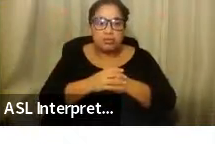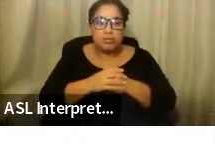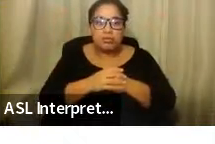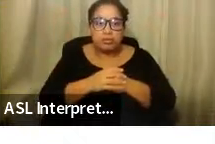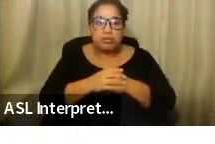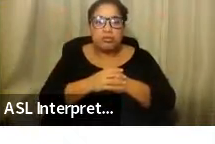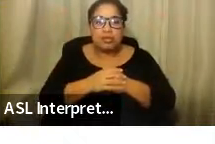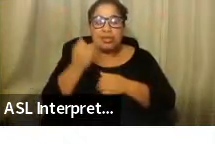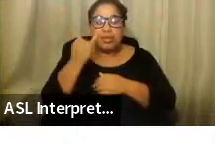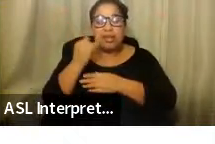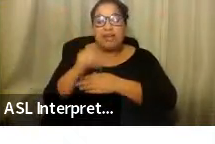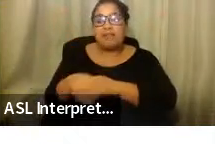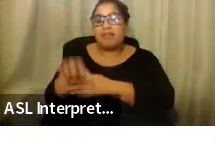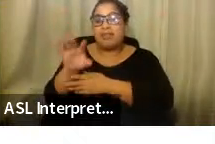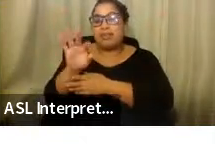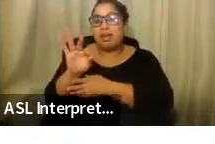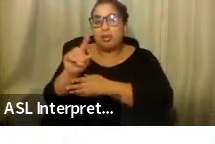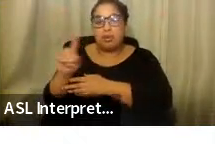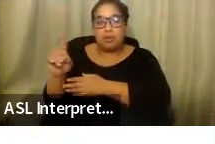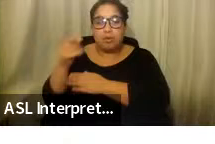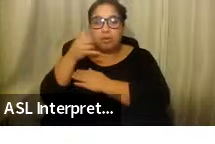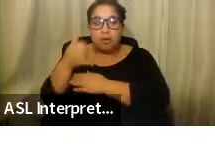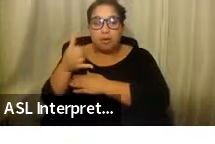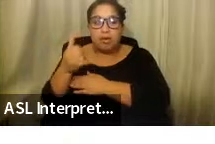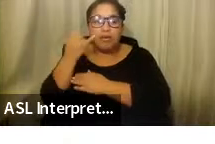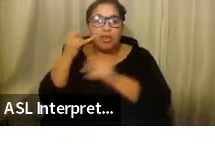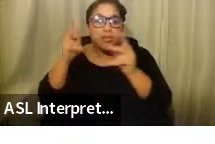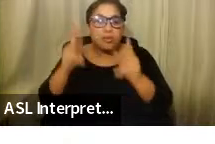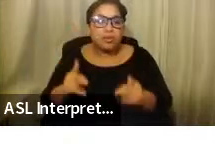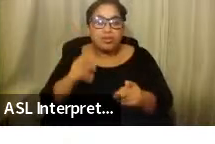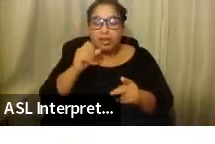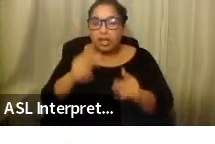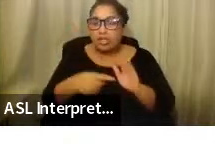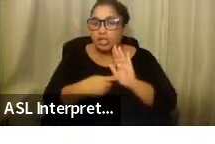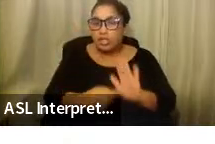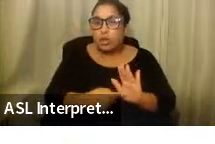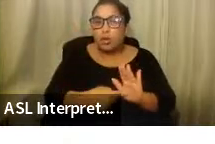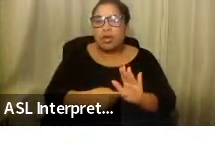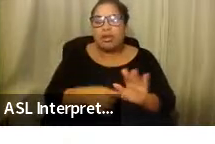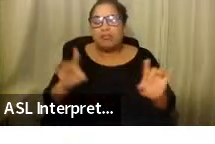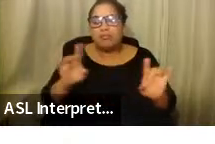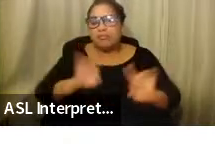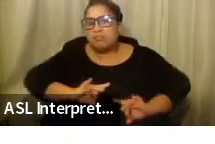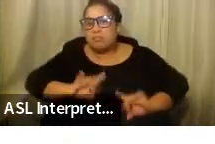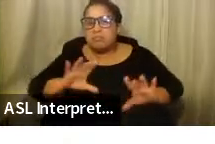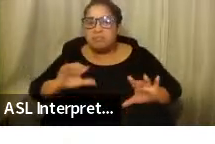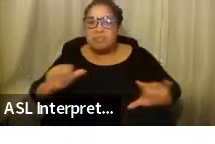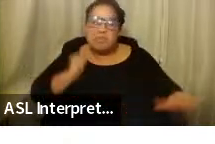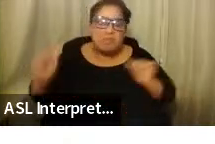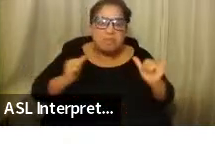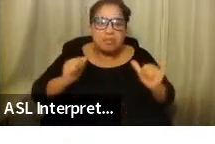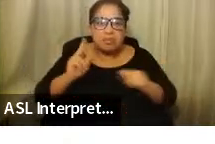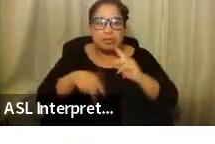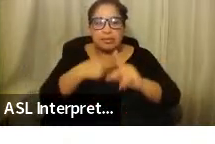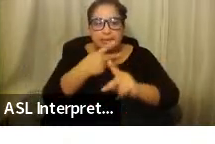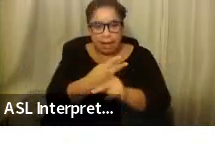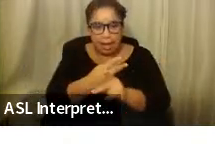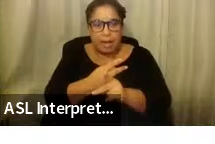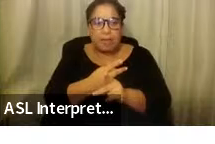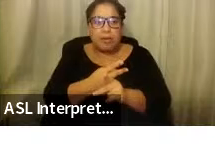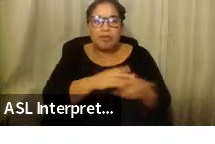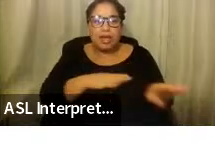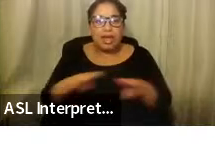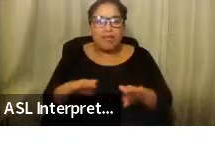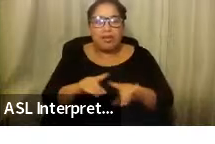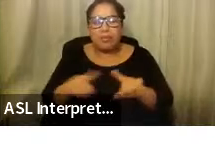if 911 is called, even if the person isn't exhibiting violent behavior, but if they're responding to internal stimuli because